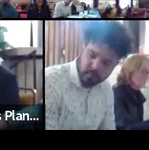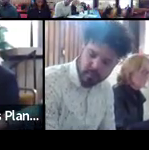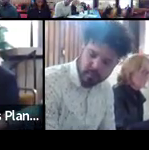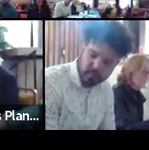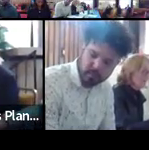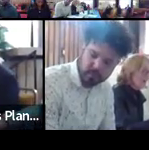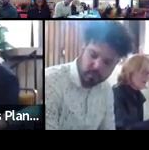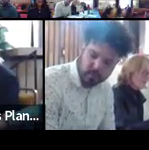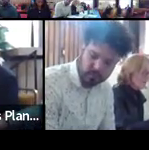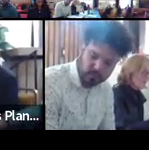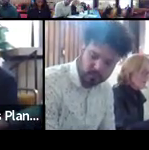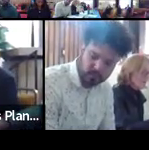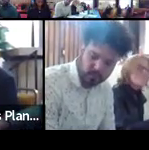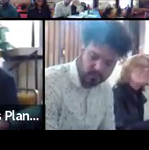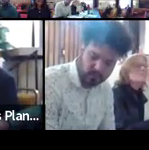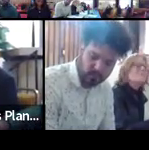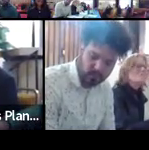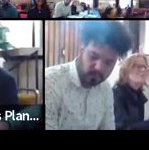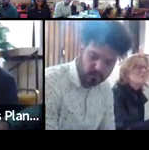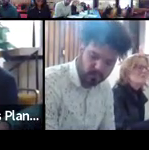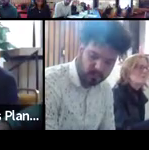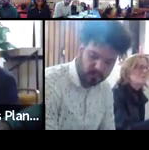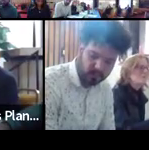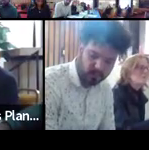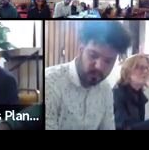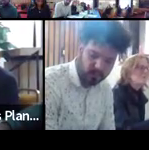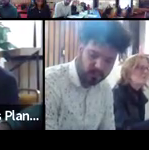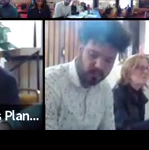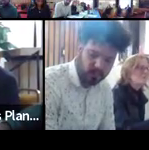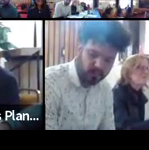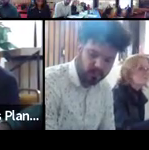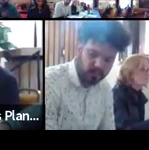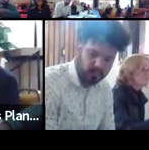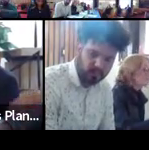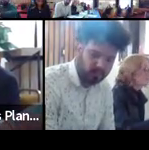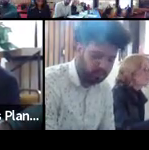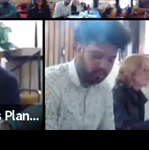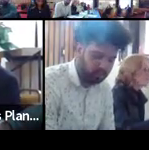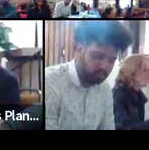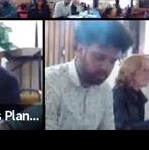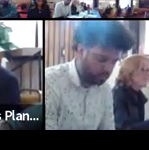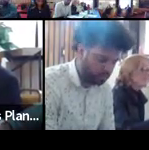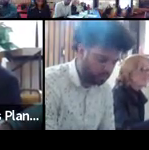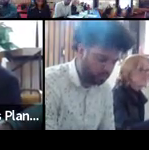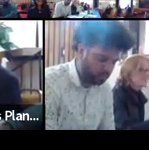Chair Boaz. Aye. And the motion passes with 7